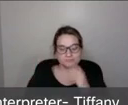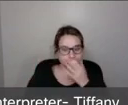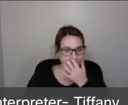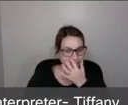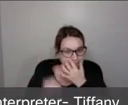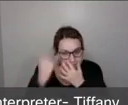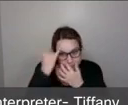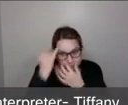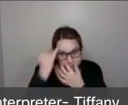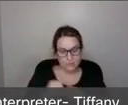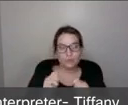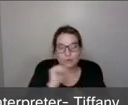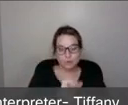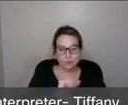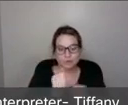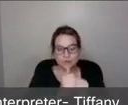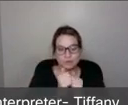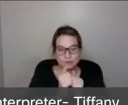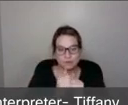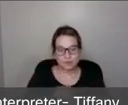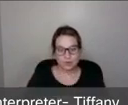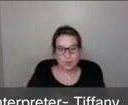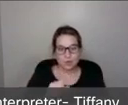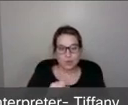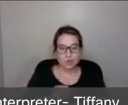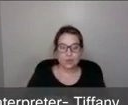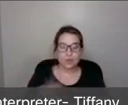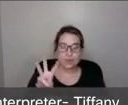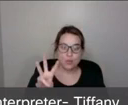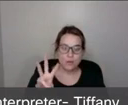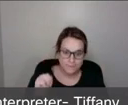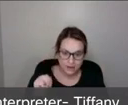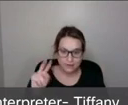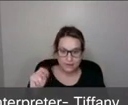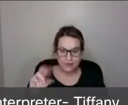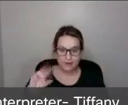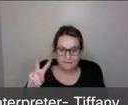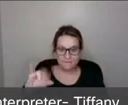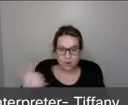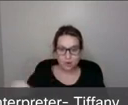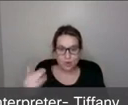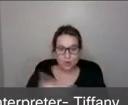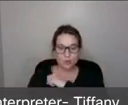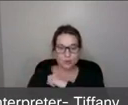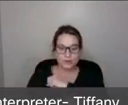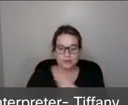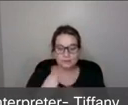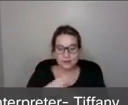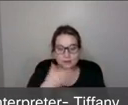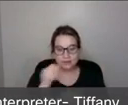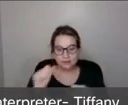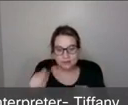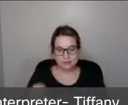we all work together. We're here in the White Mountain, we're in here in Navajo County, are trying to make the best that we can. And I think we need